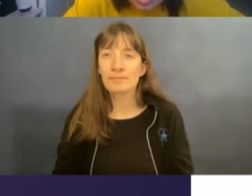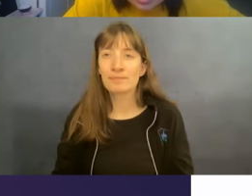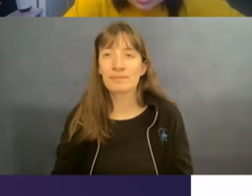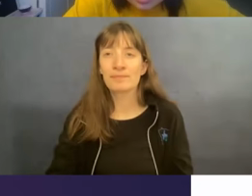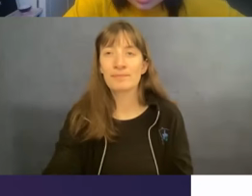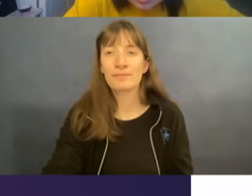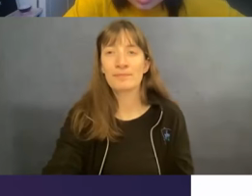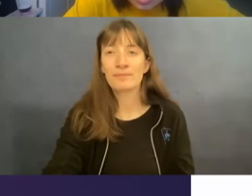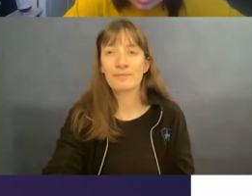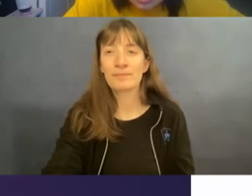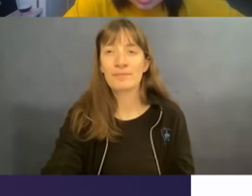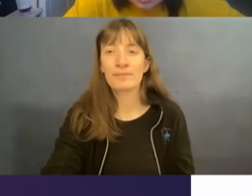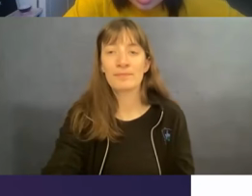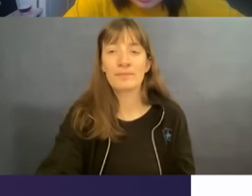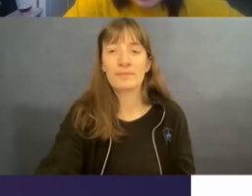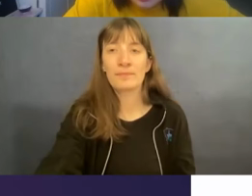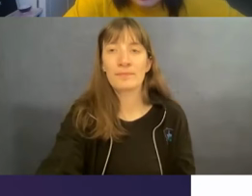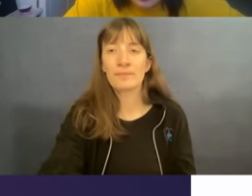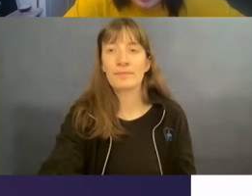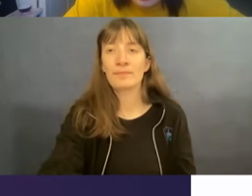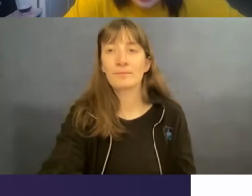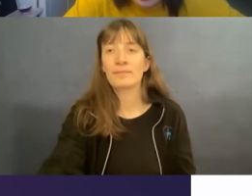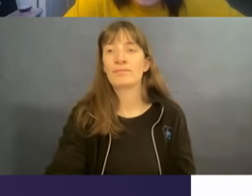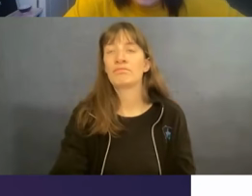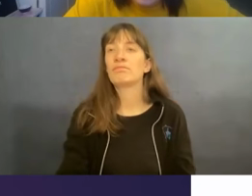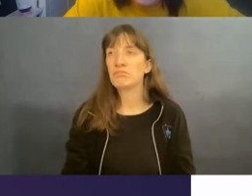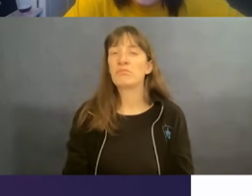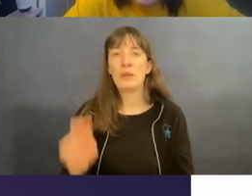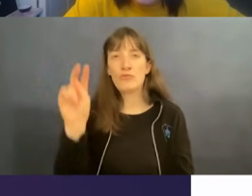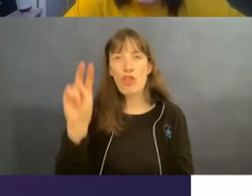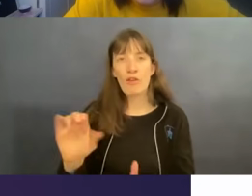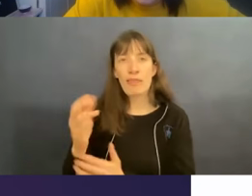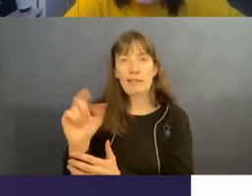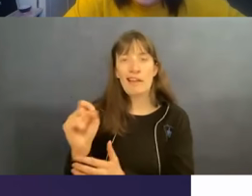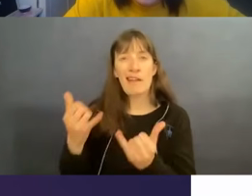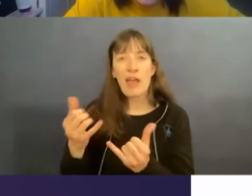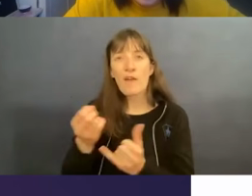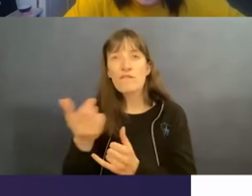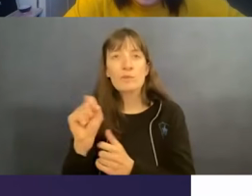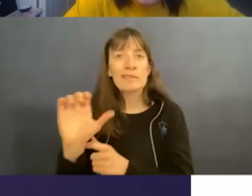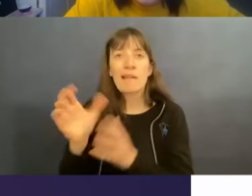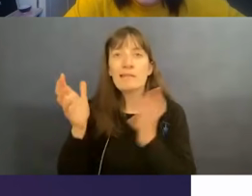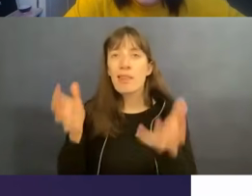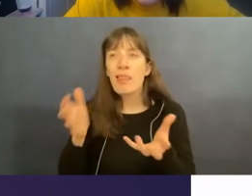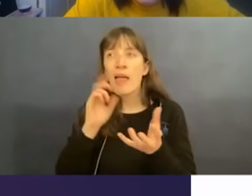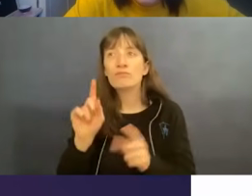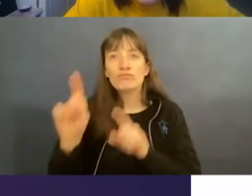All right, just taking a look at the chat, and I'll give just a few more seconds for this poll